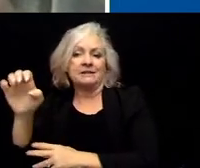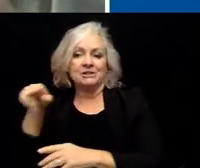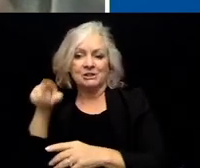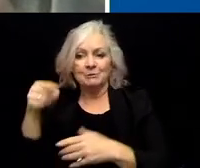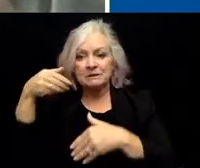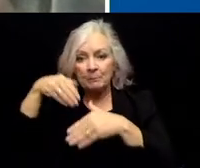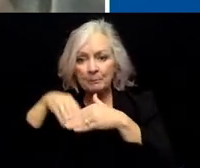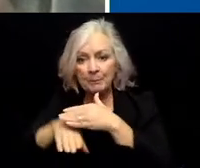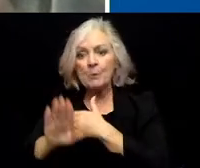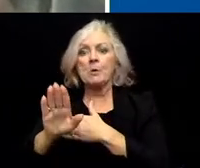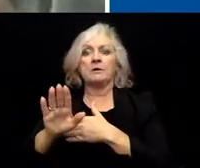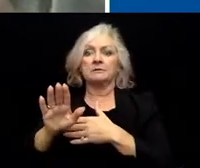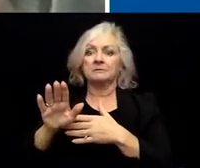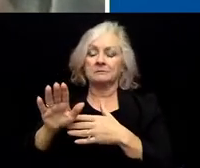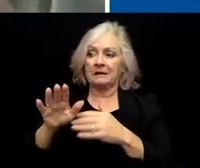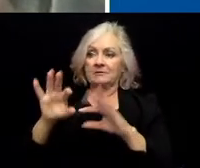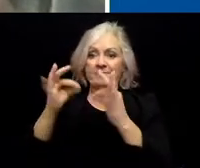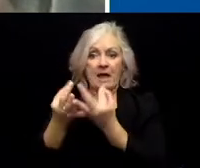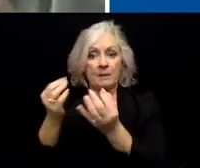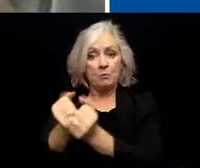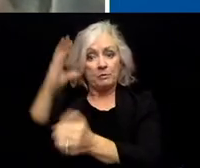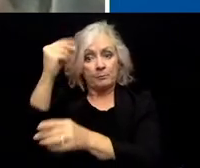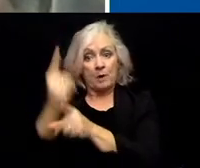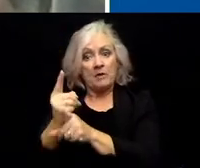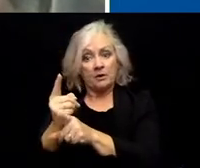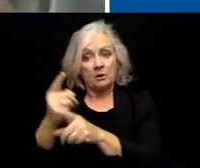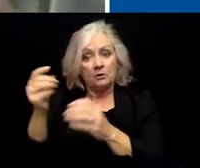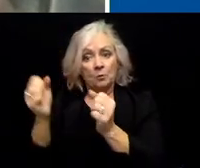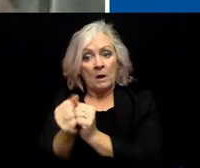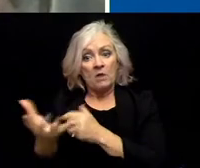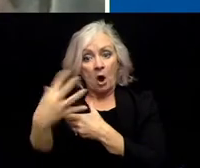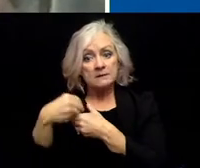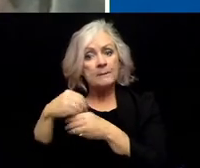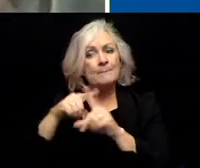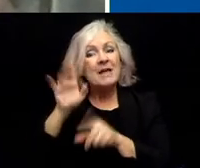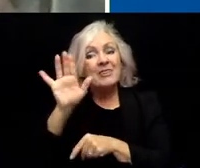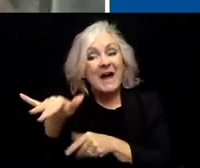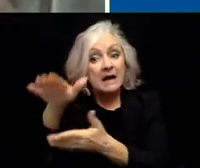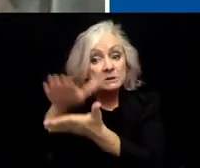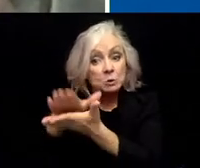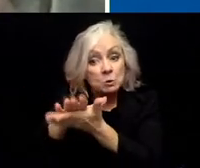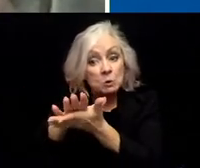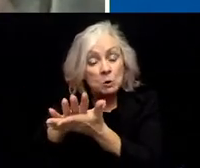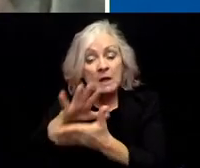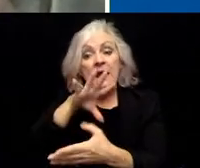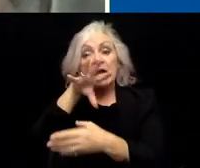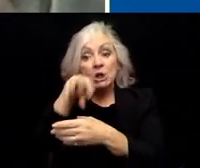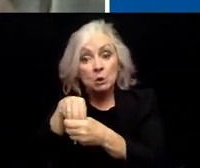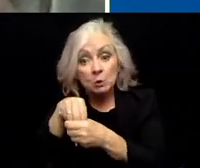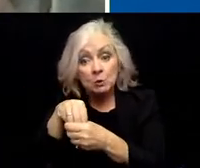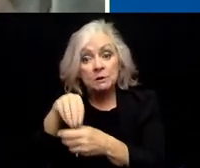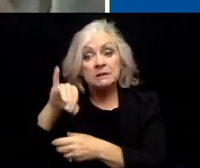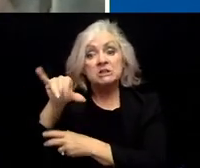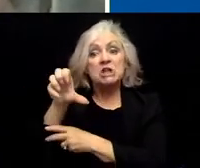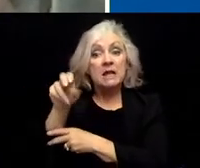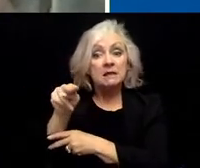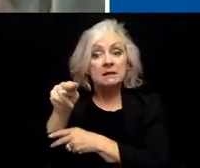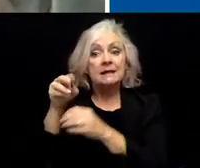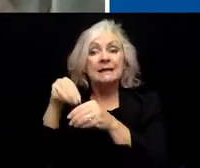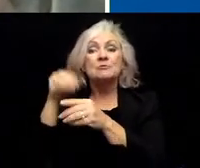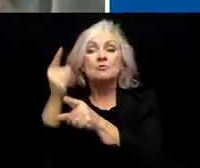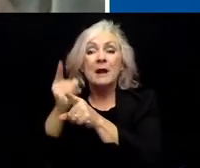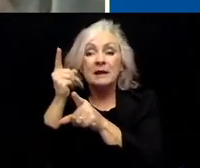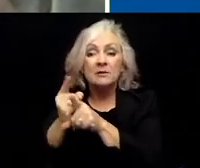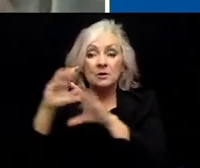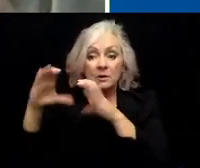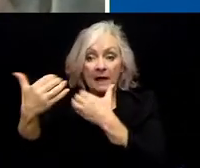brother with autism, but the school they went to had a choice. And the school included Jaden in a regular classroom with a full-time aide. And because of